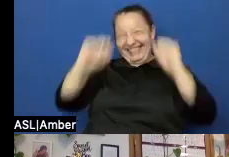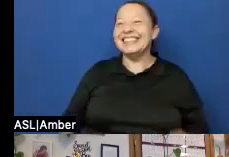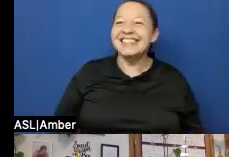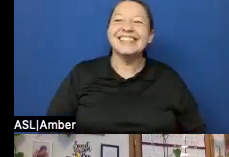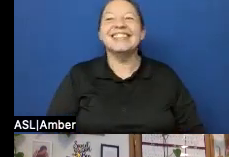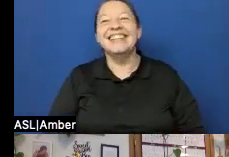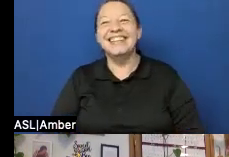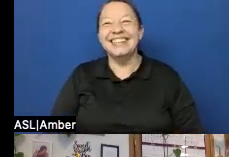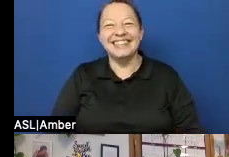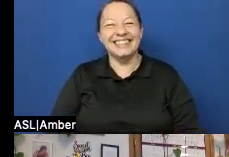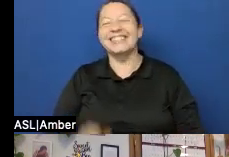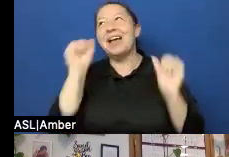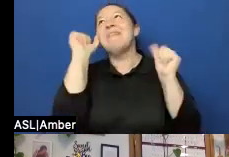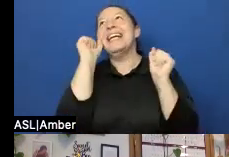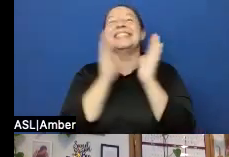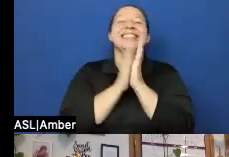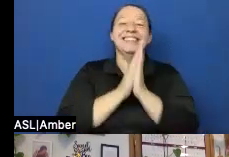Oh, that's amazing.